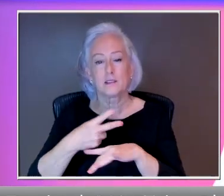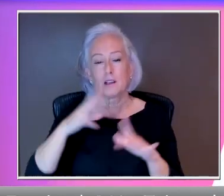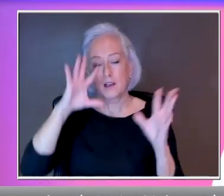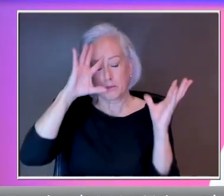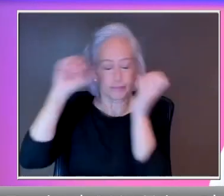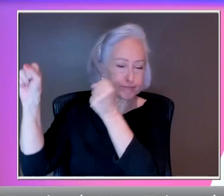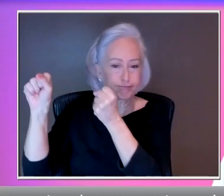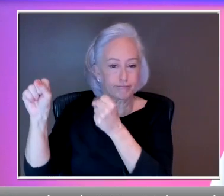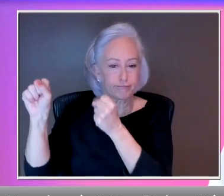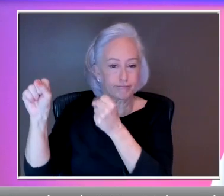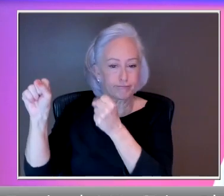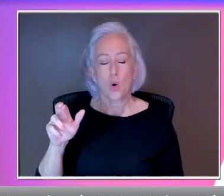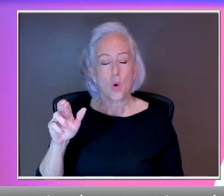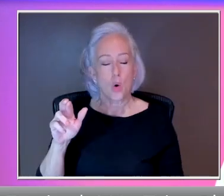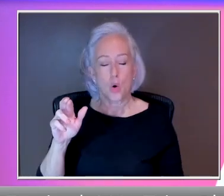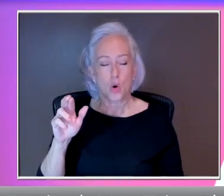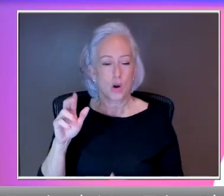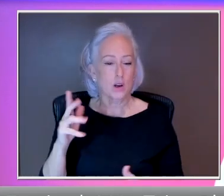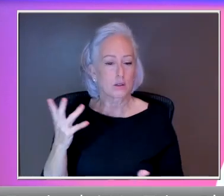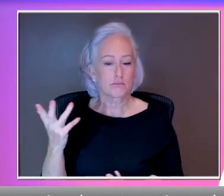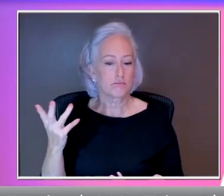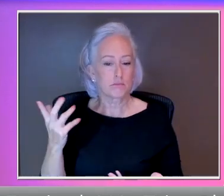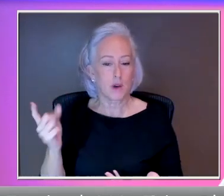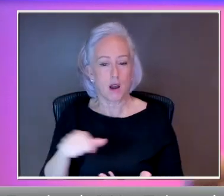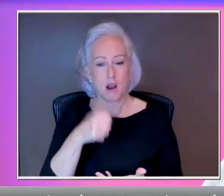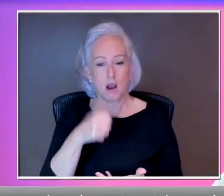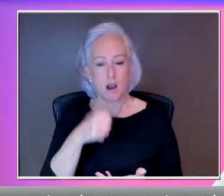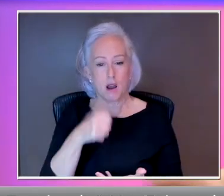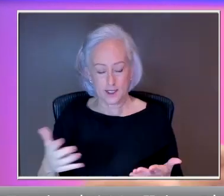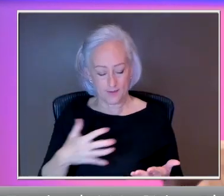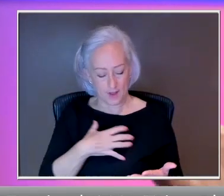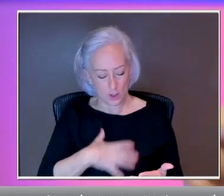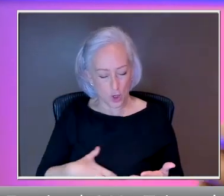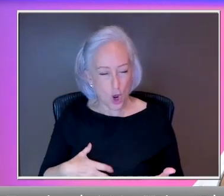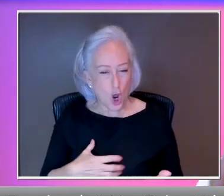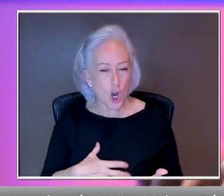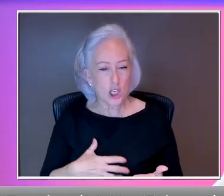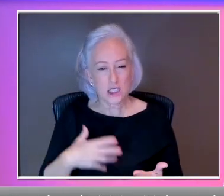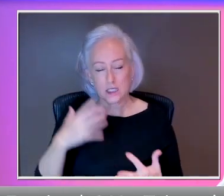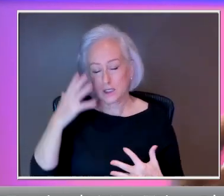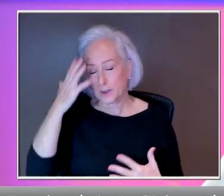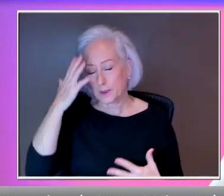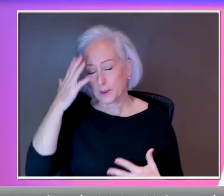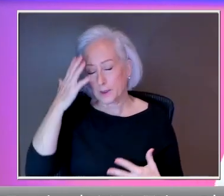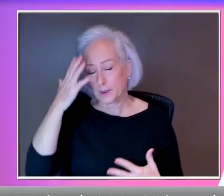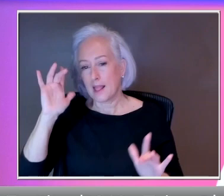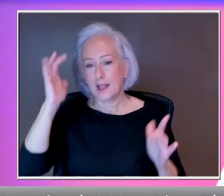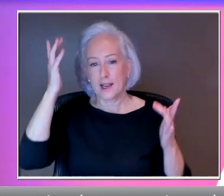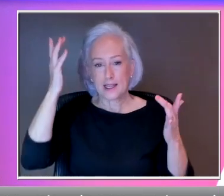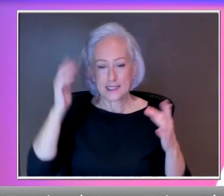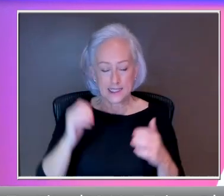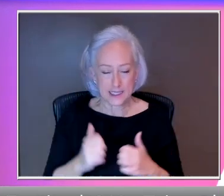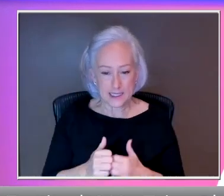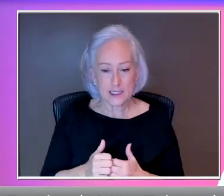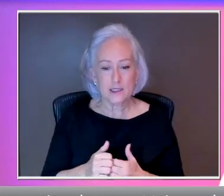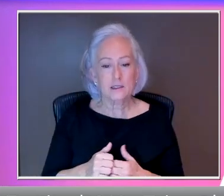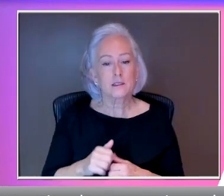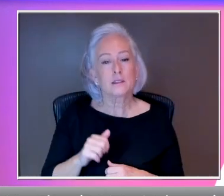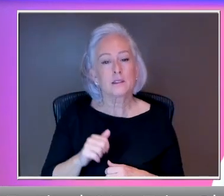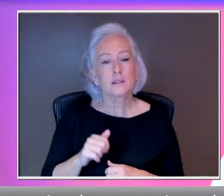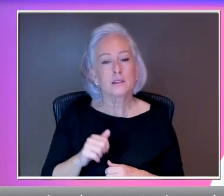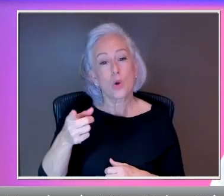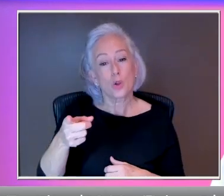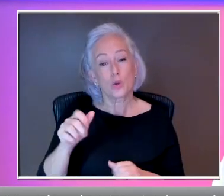have had, a diagnosis of long QT, you have to have high index of suspicion that, you could have the same